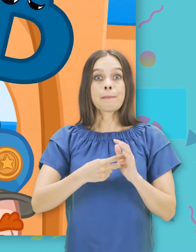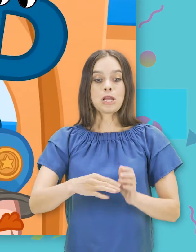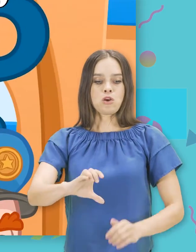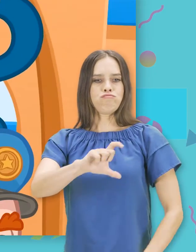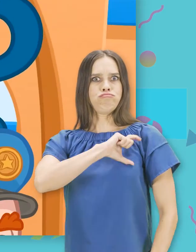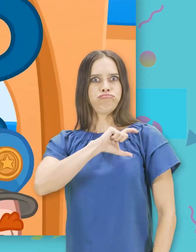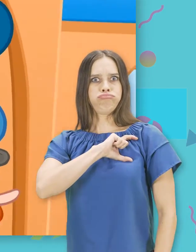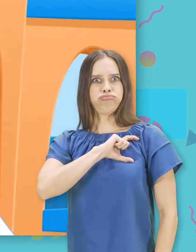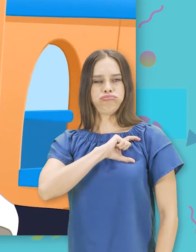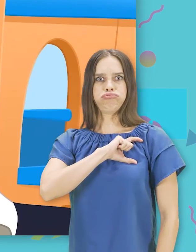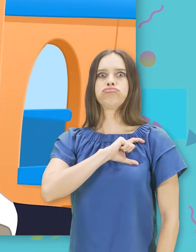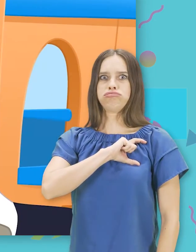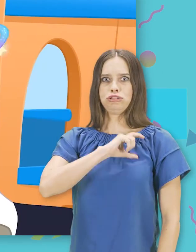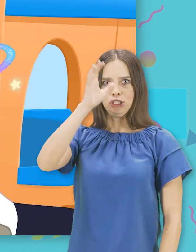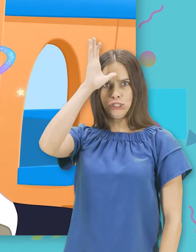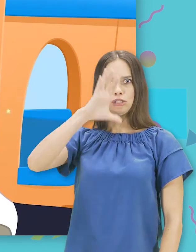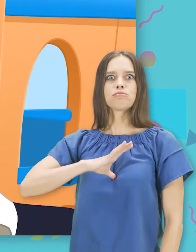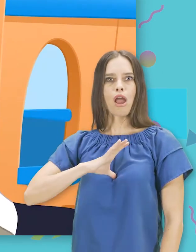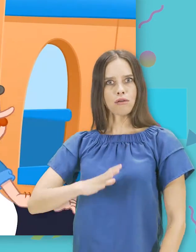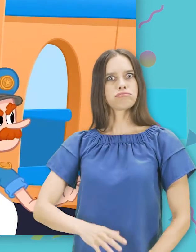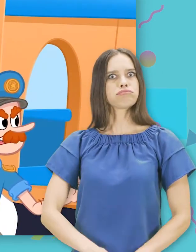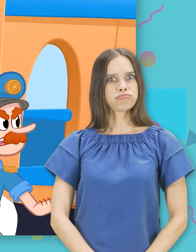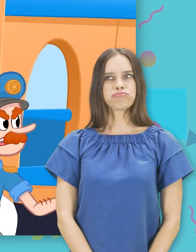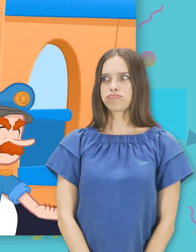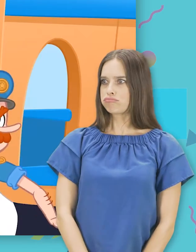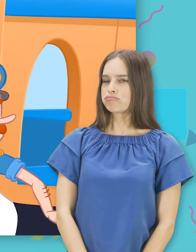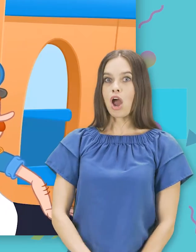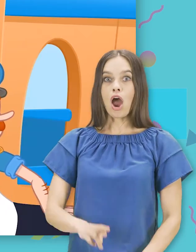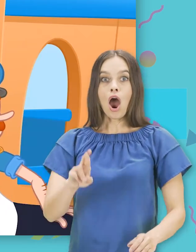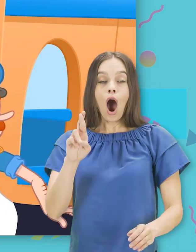P is for policeman. Huh?